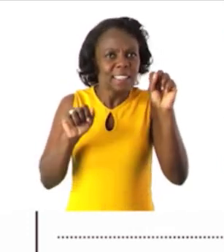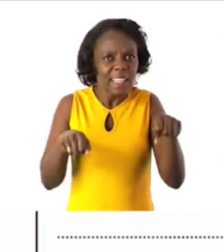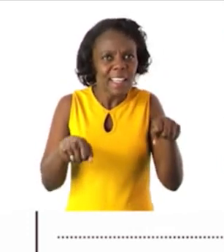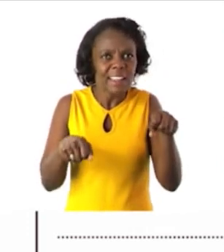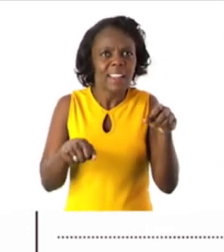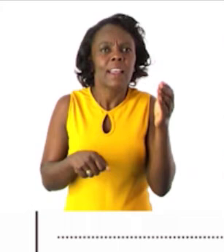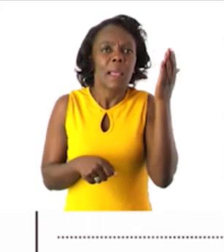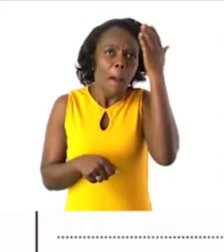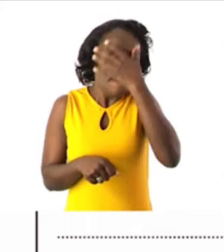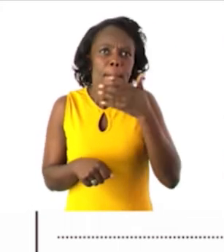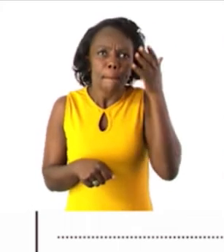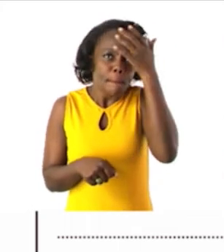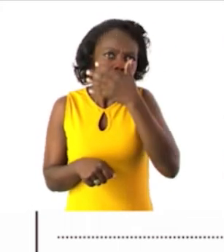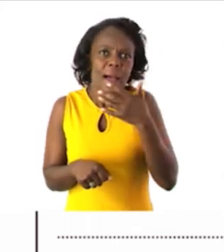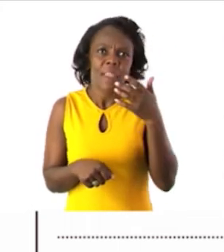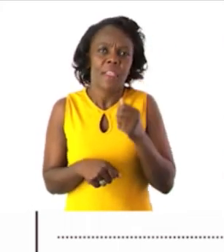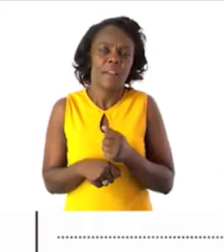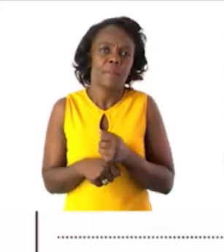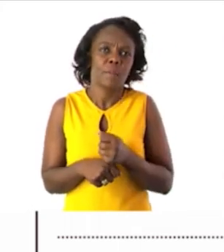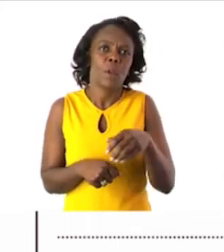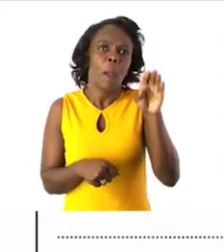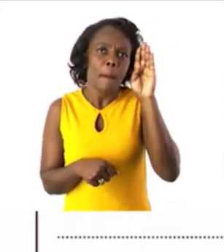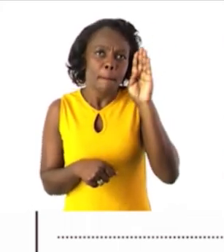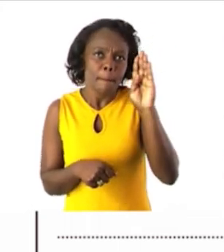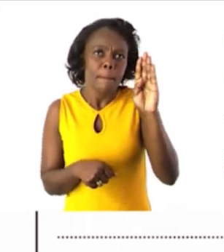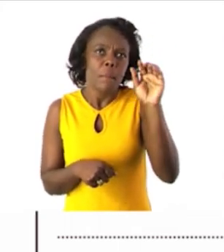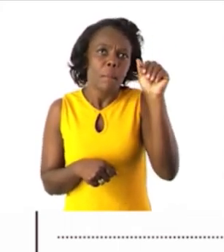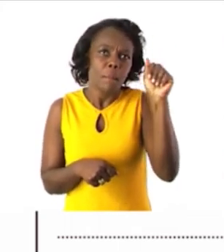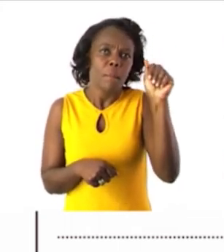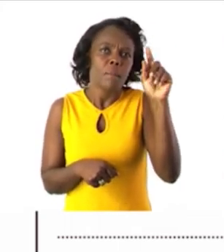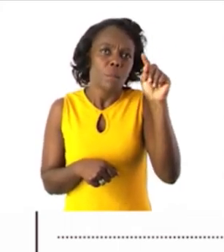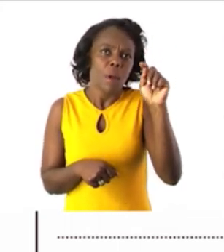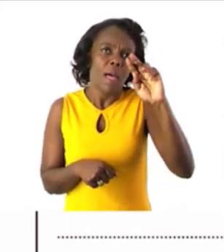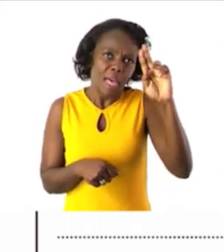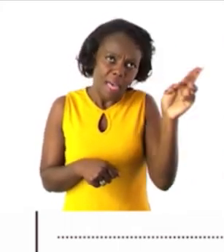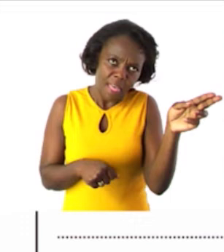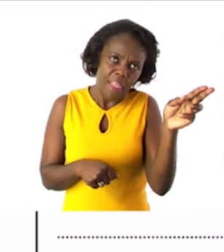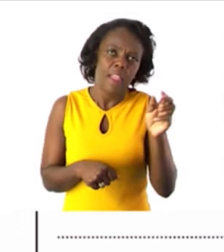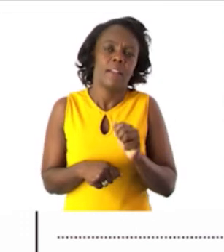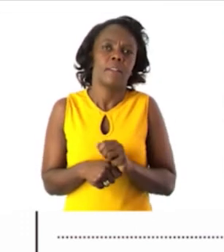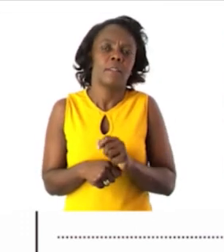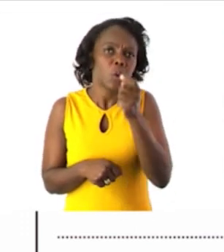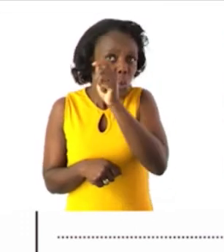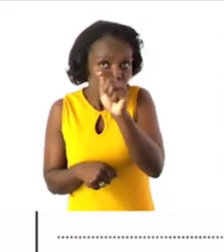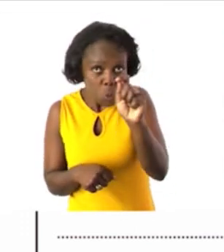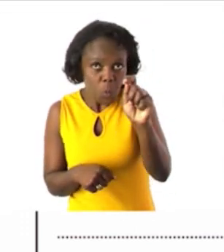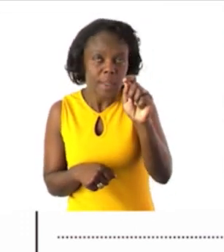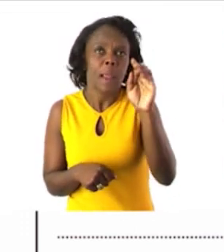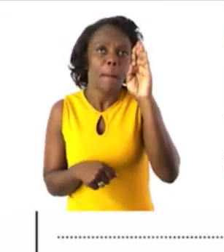The dog had a, look at the dog. What is the dog doing there? It's taking